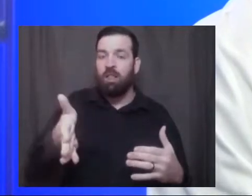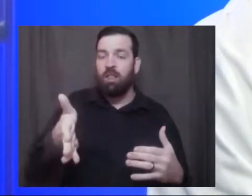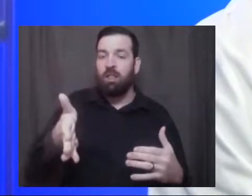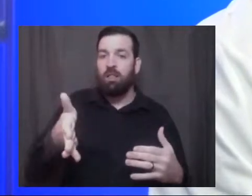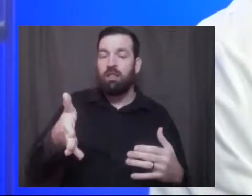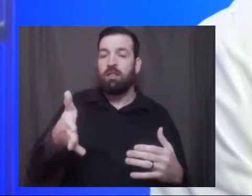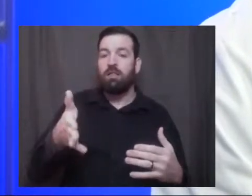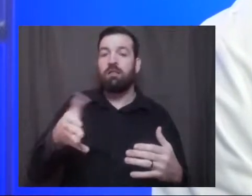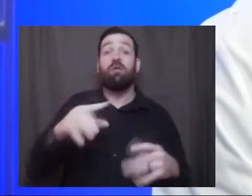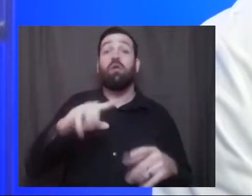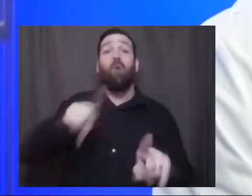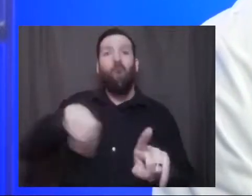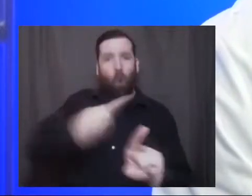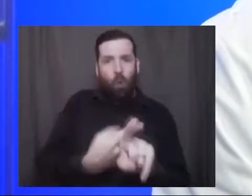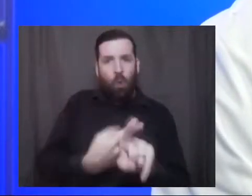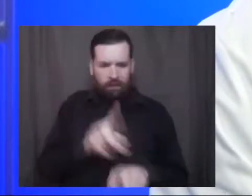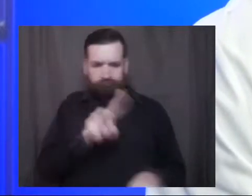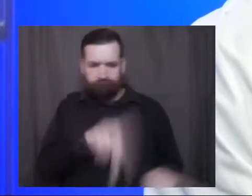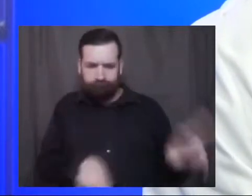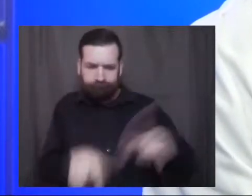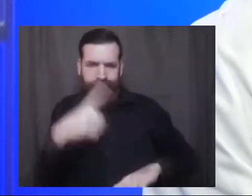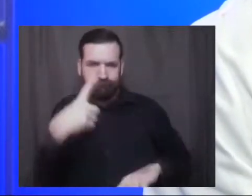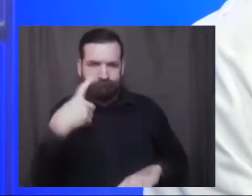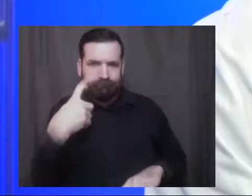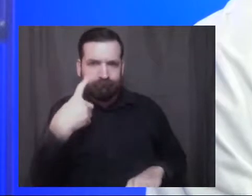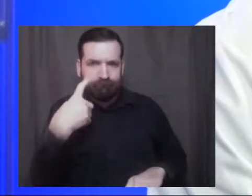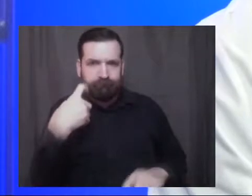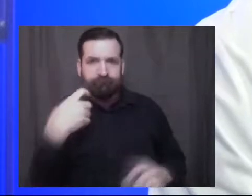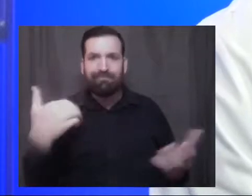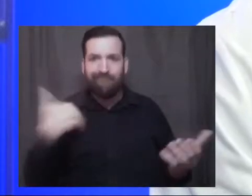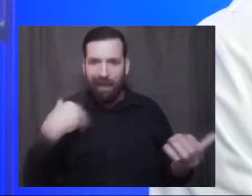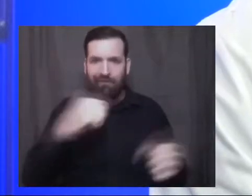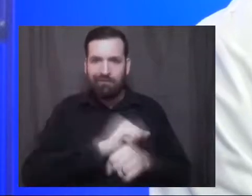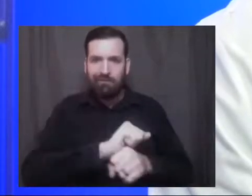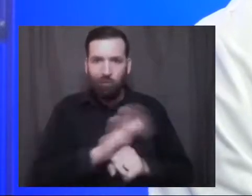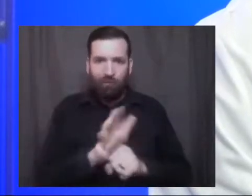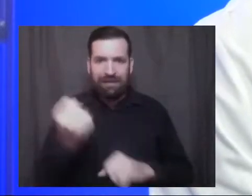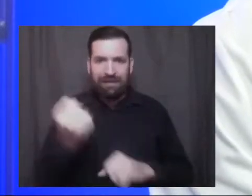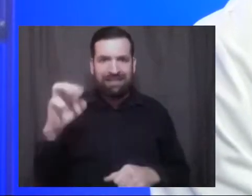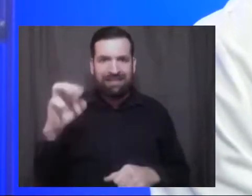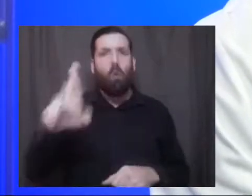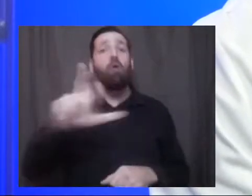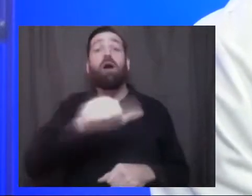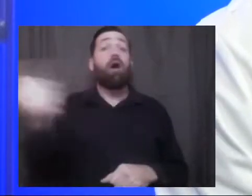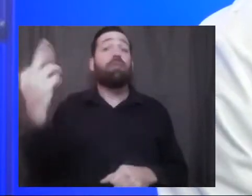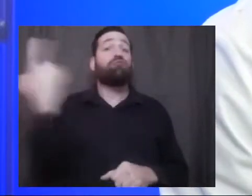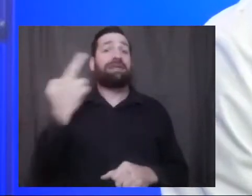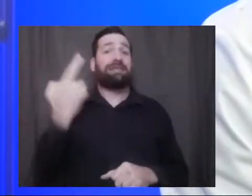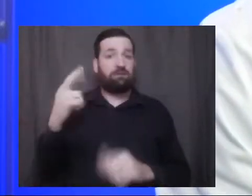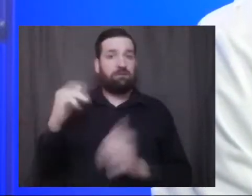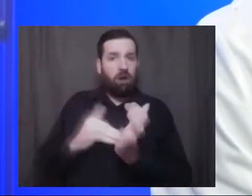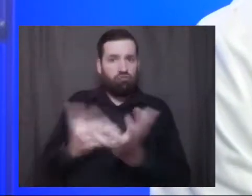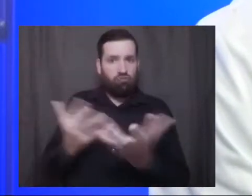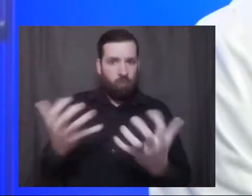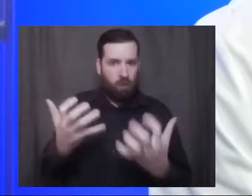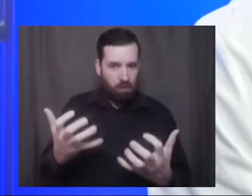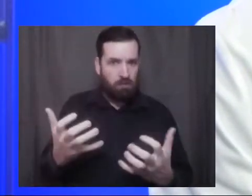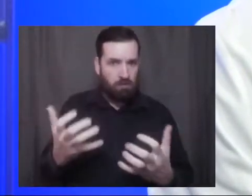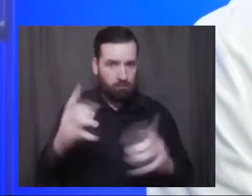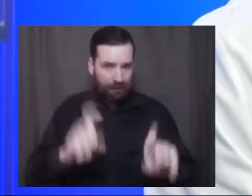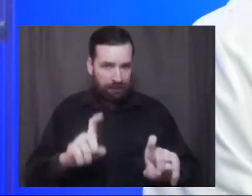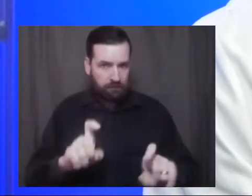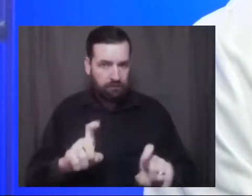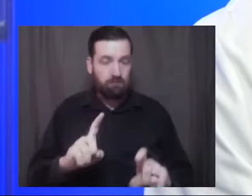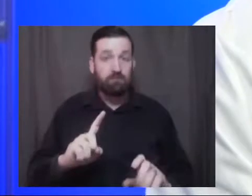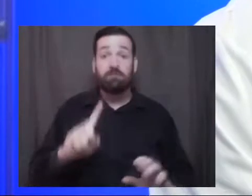are suspected of having COVID-19, or if there's for some other reason the doctor wants to test them. So hopefully